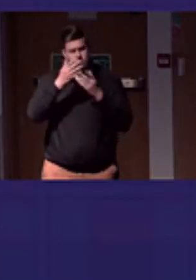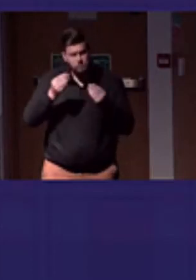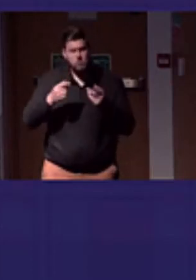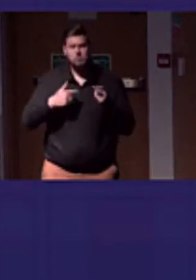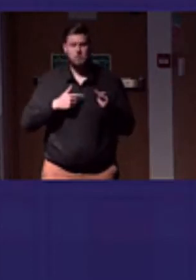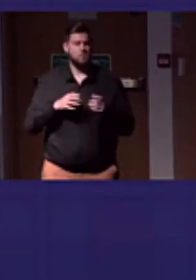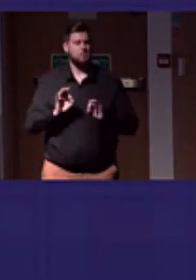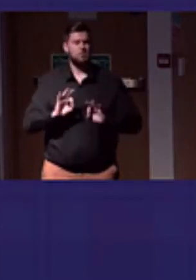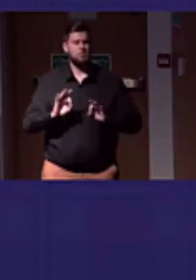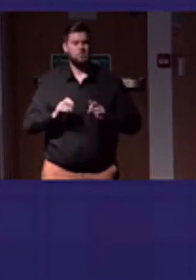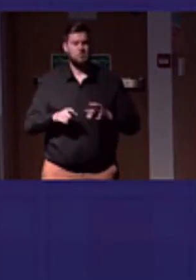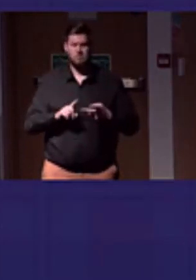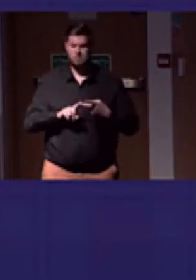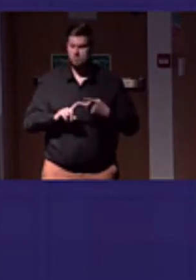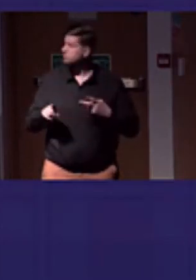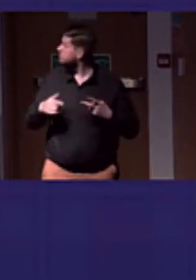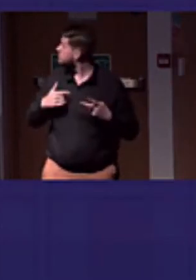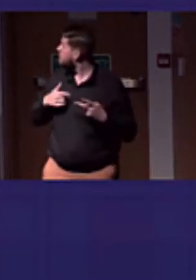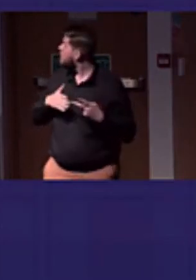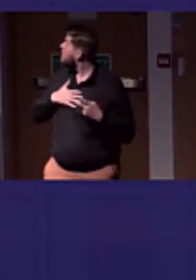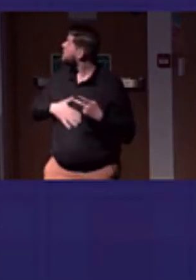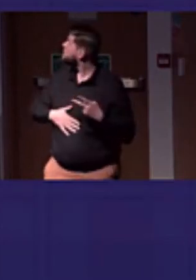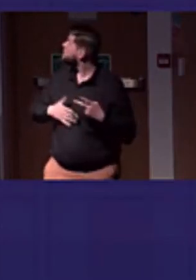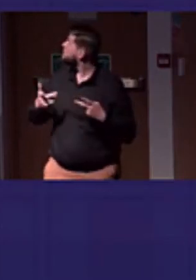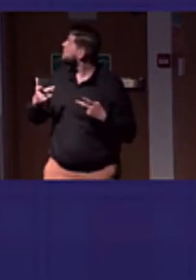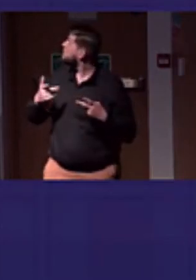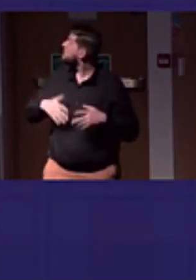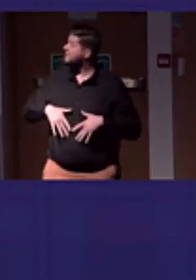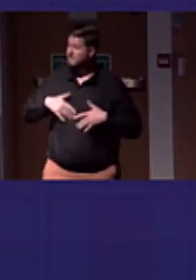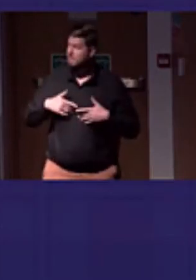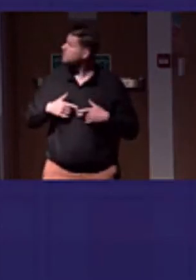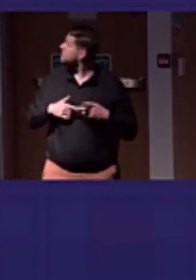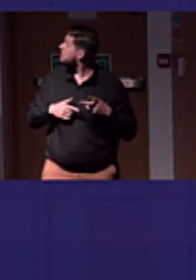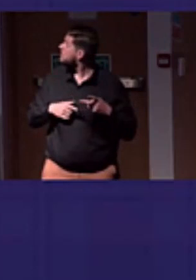And 3, we don't want work to extend into evenings, weekends, life.